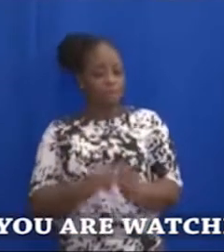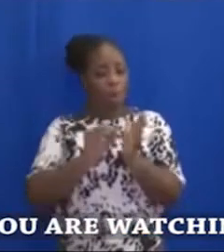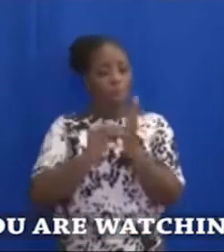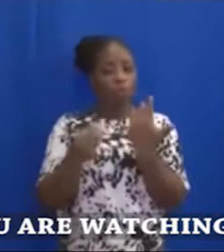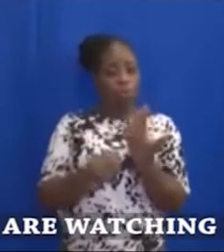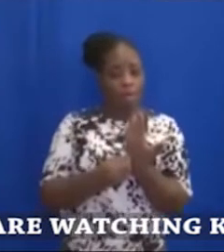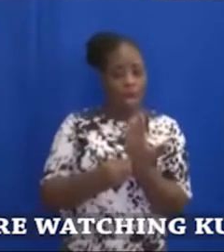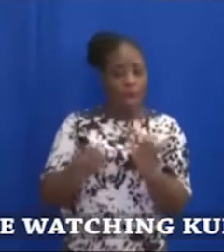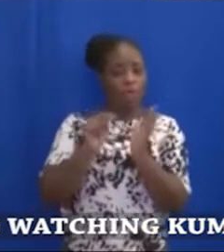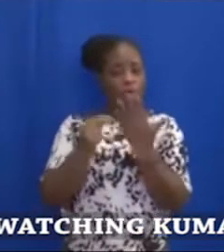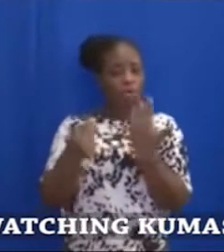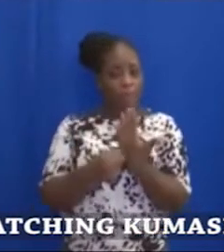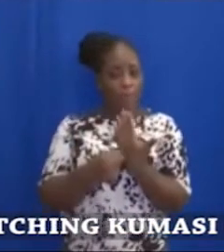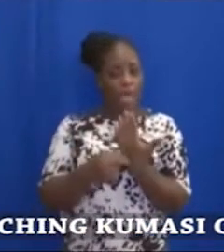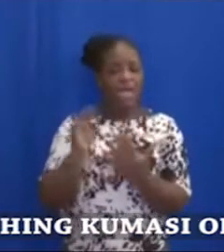and December.